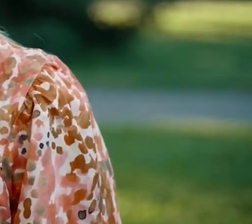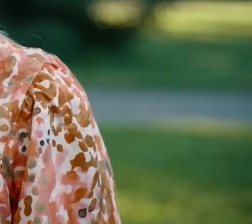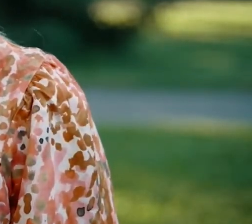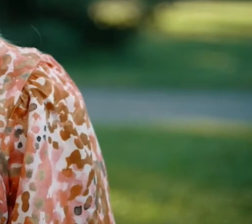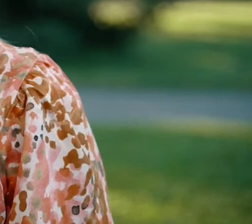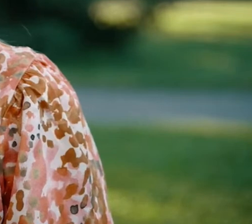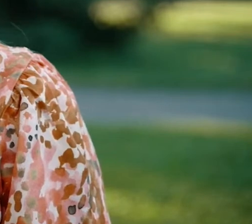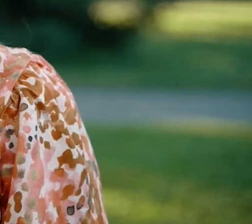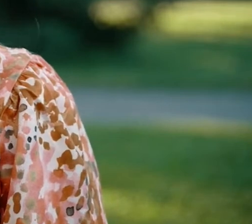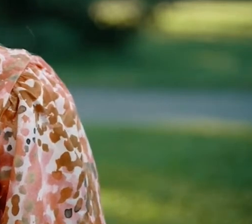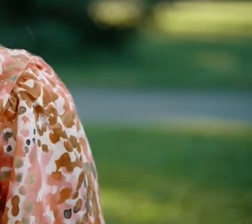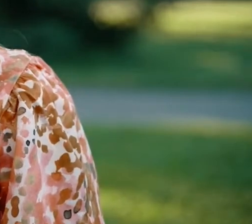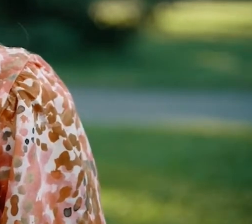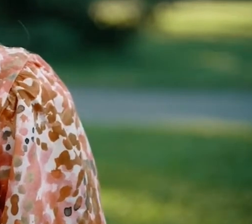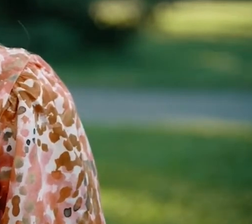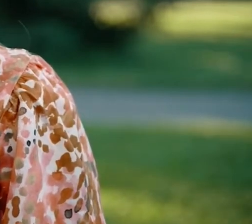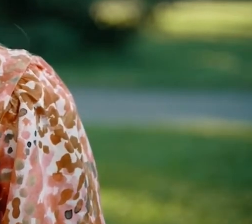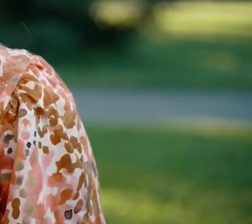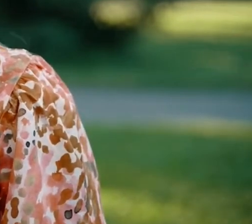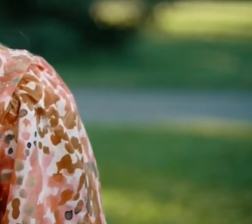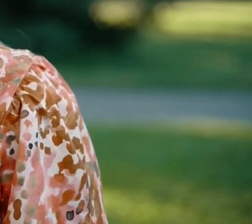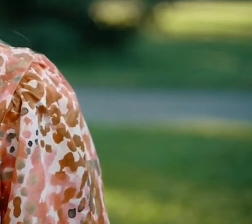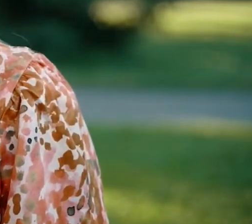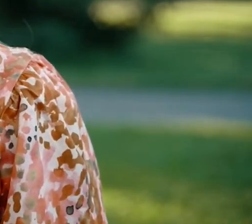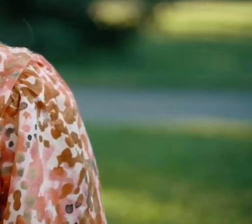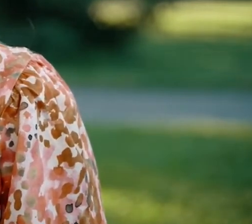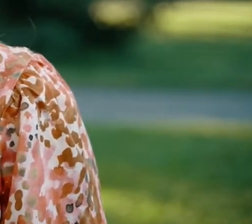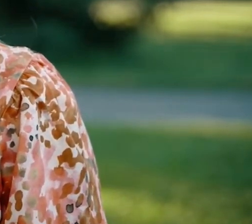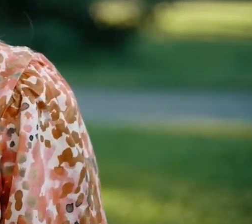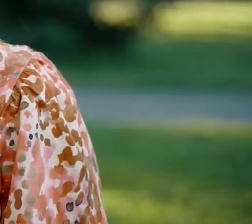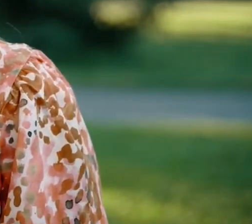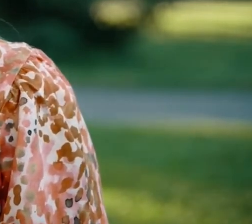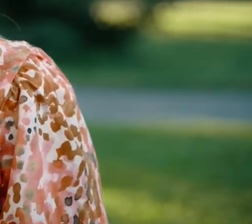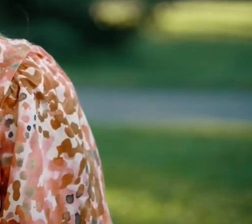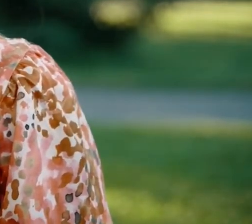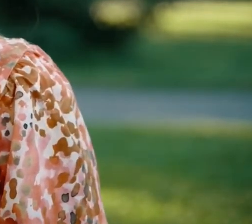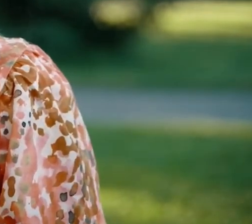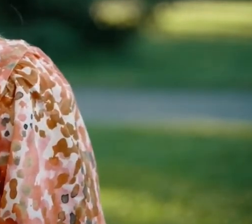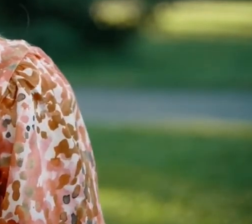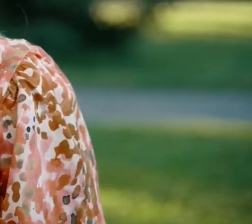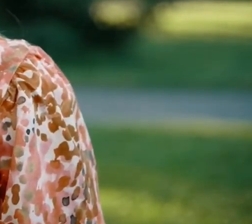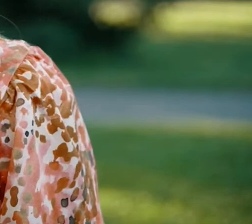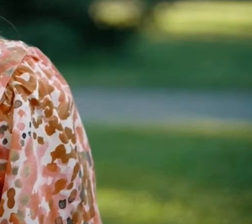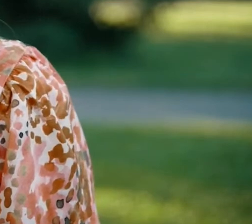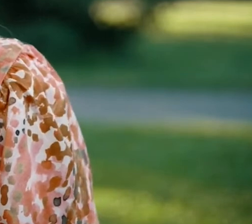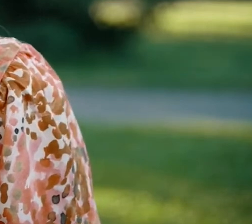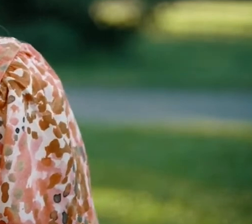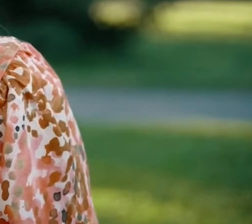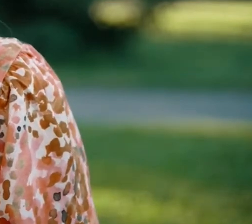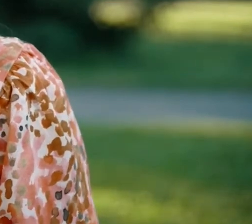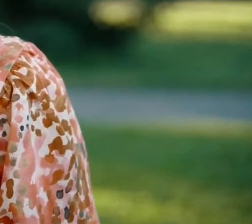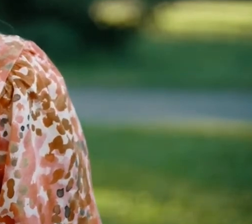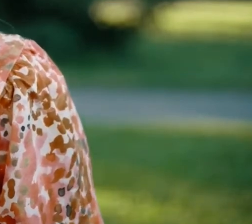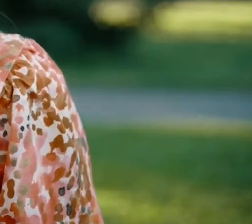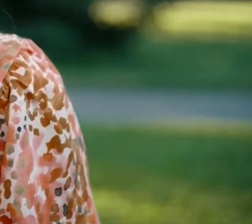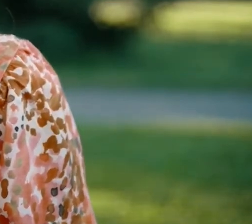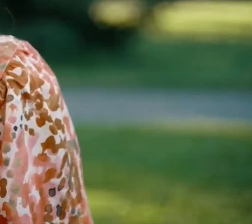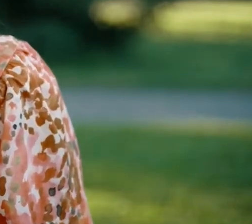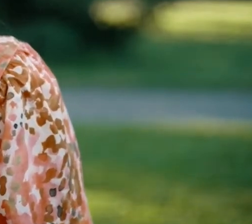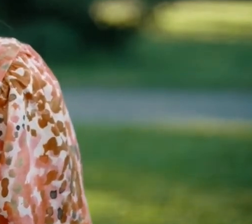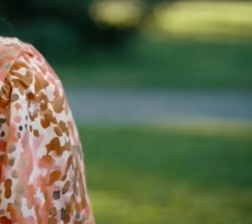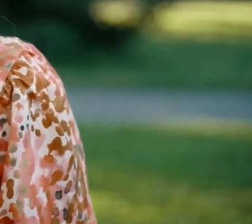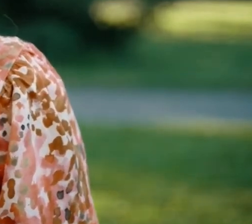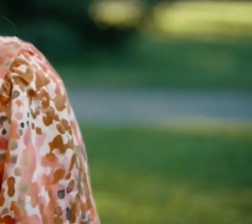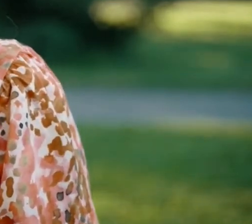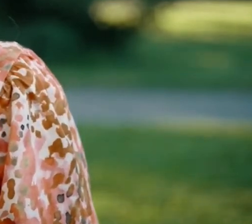our ecosystems and the services they provide change over time. It could also help us to measure better how the